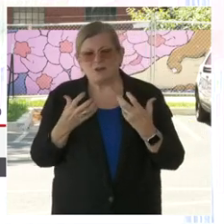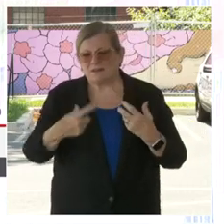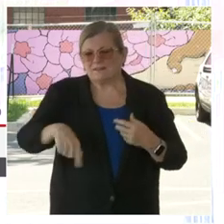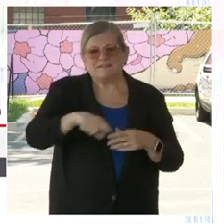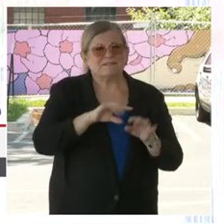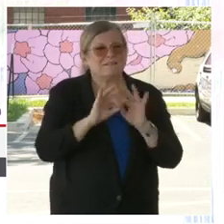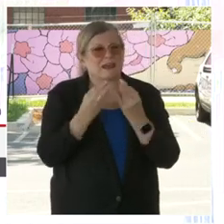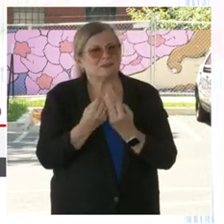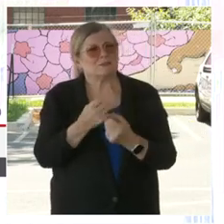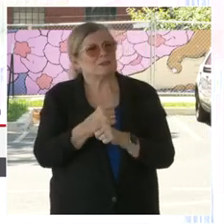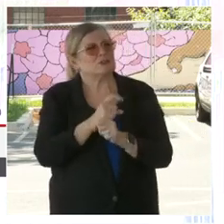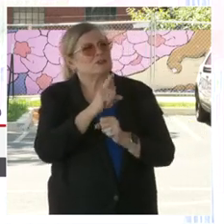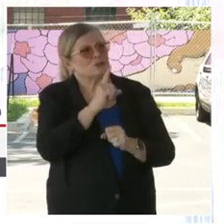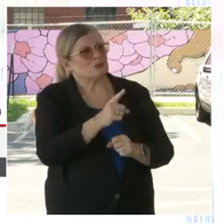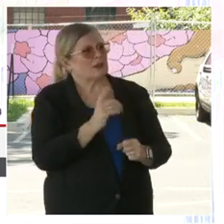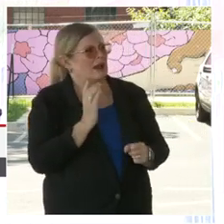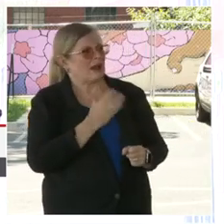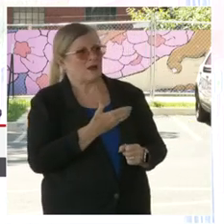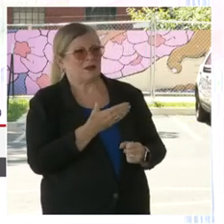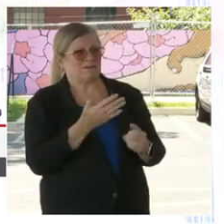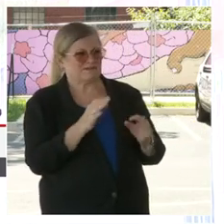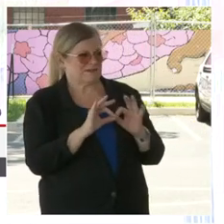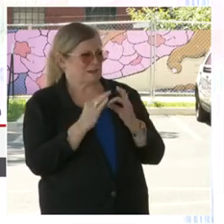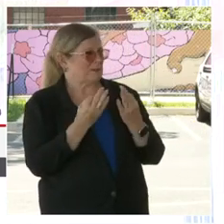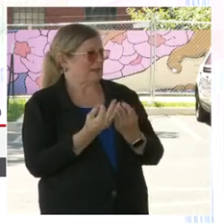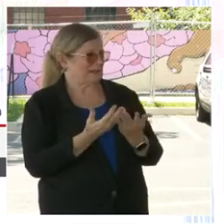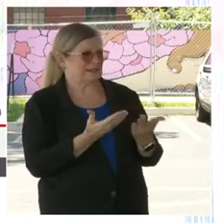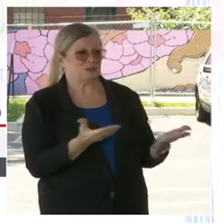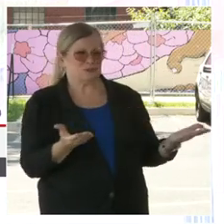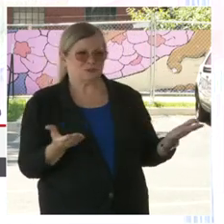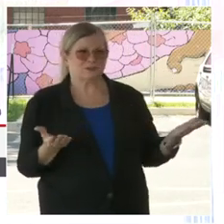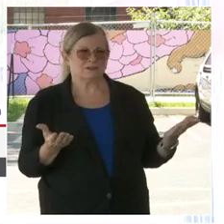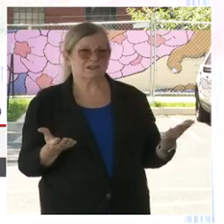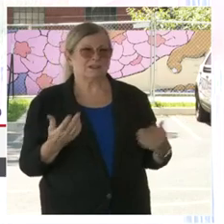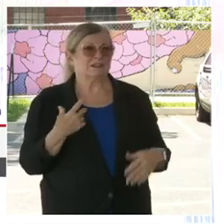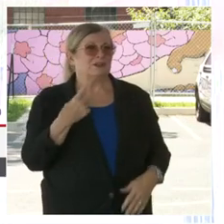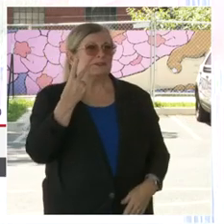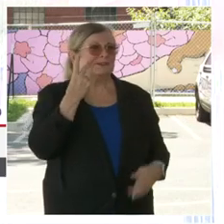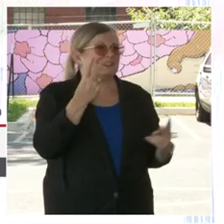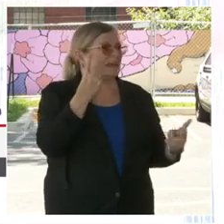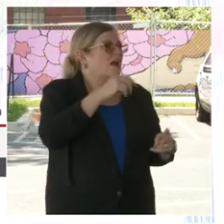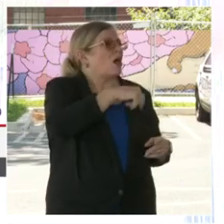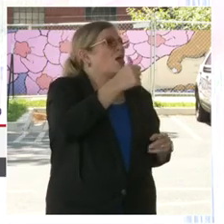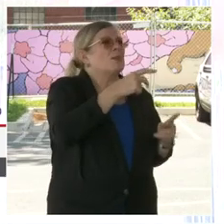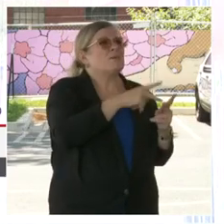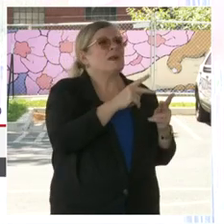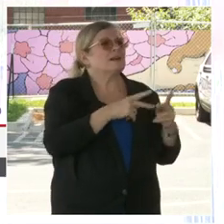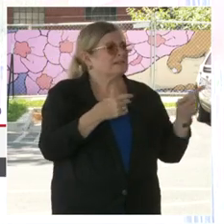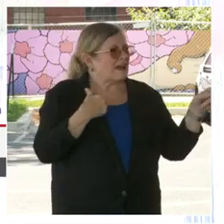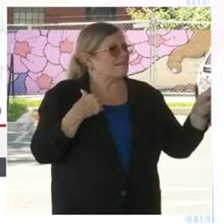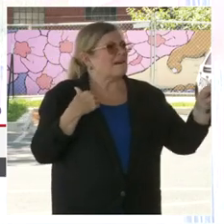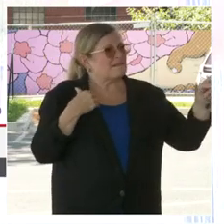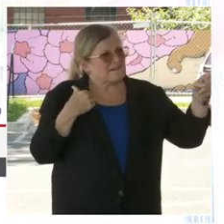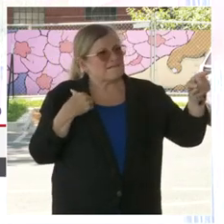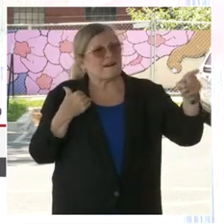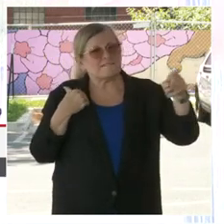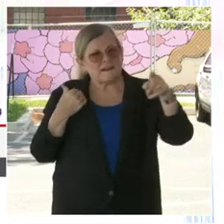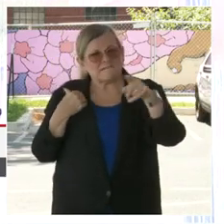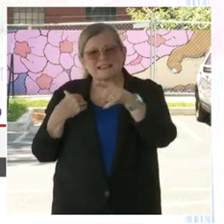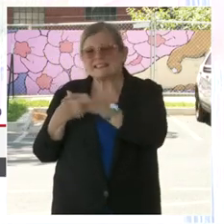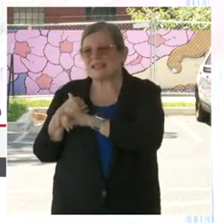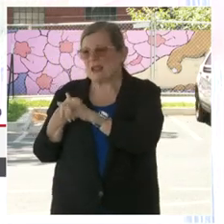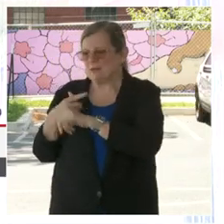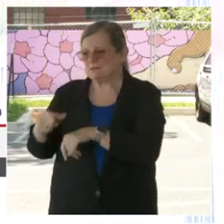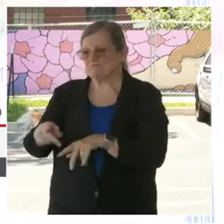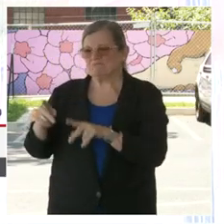we can do it here. We've seen it at other places, and we know that we will see it in the great Ward 8. So I'm looking